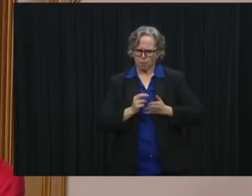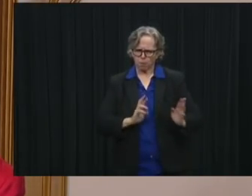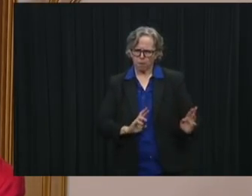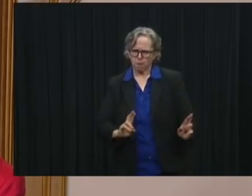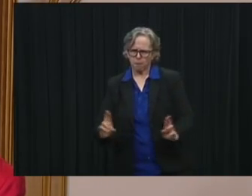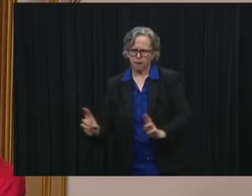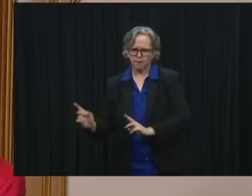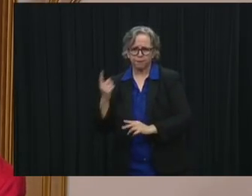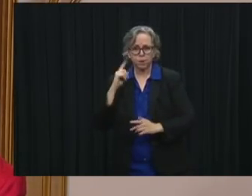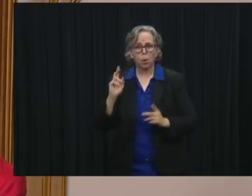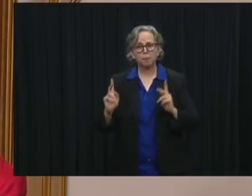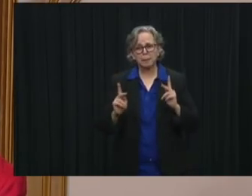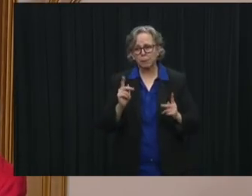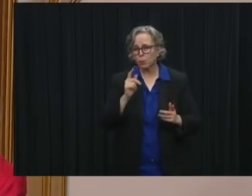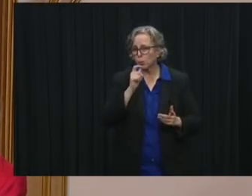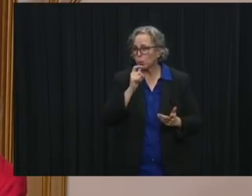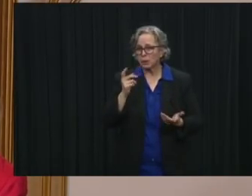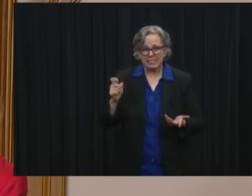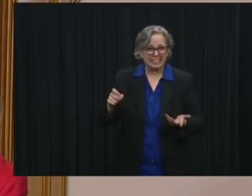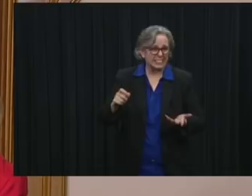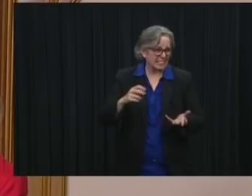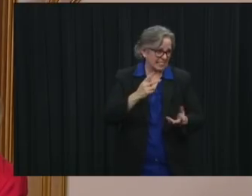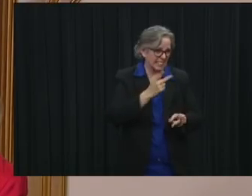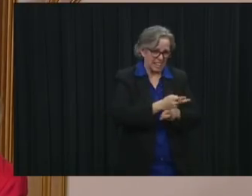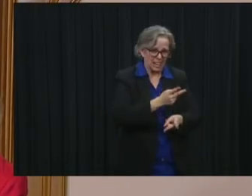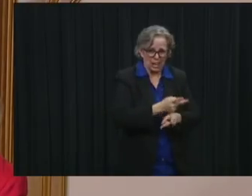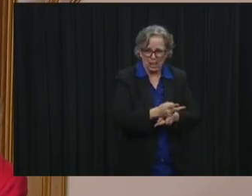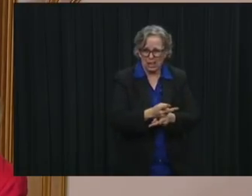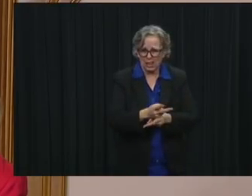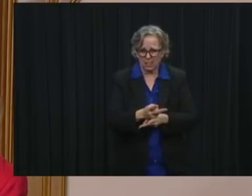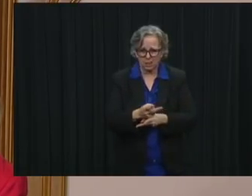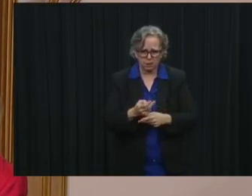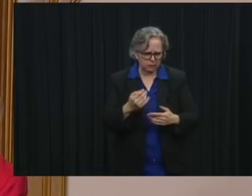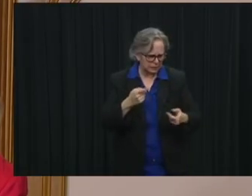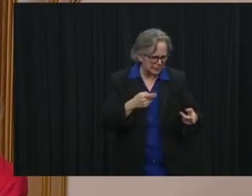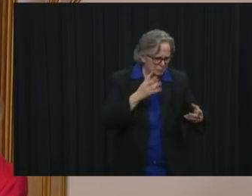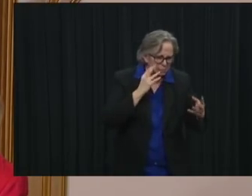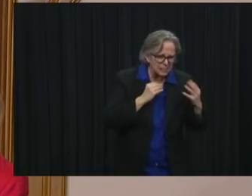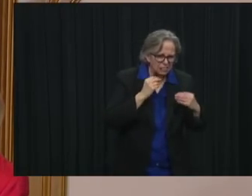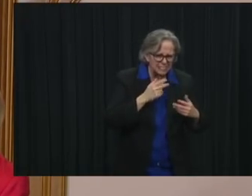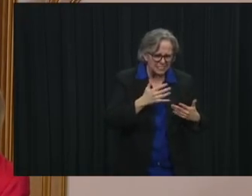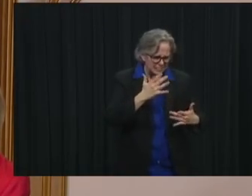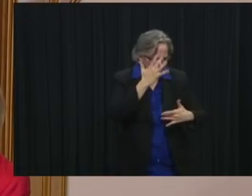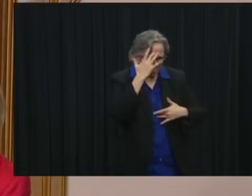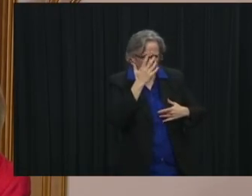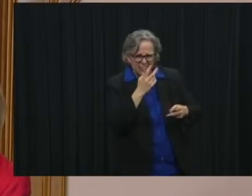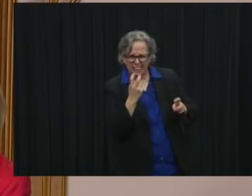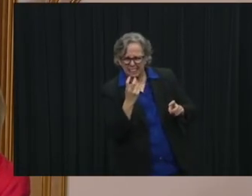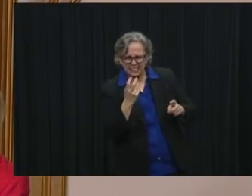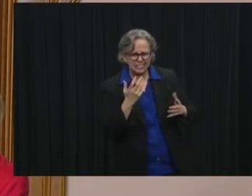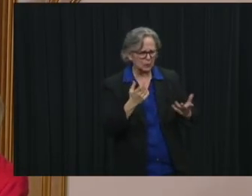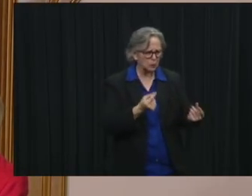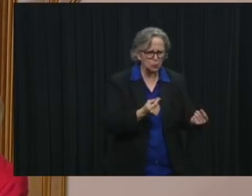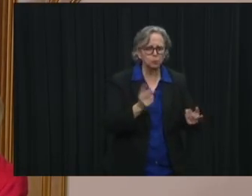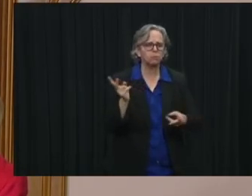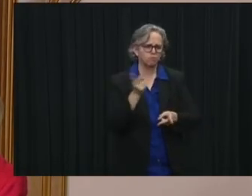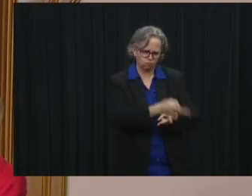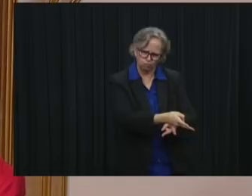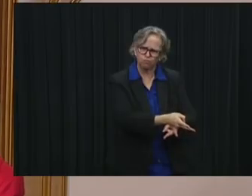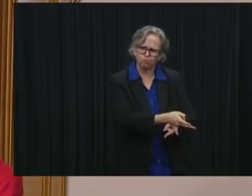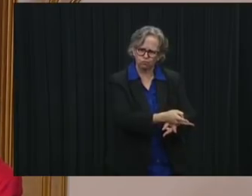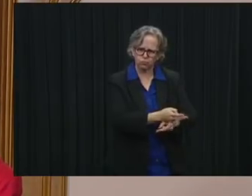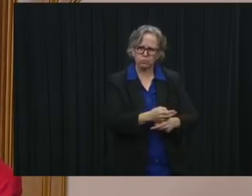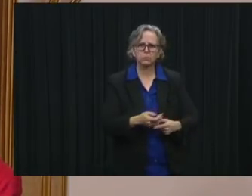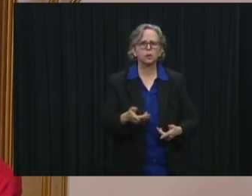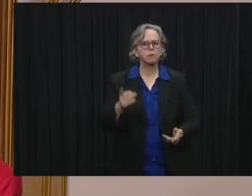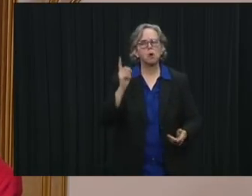people who will need care as they experience the coronavirus. We do not have, and you've heard us say this